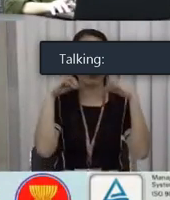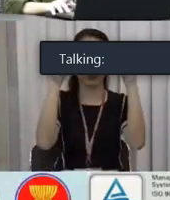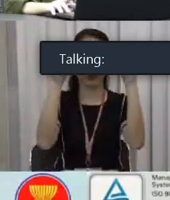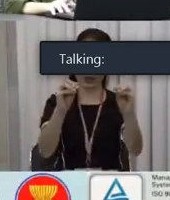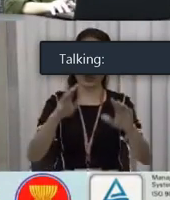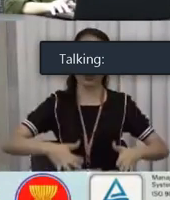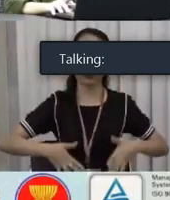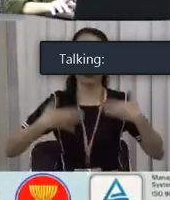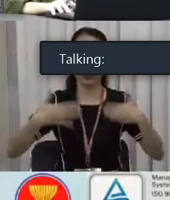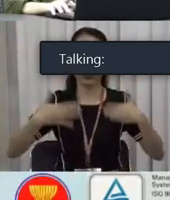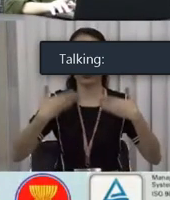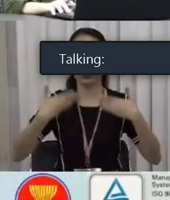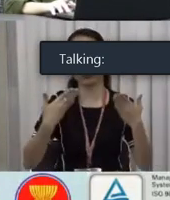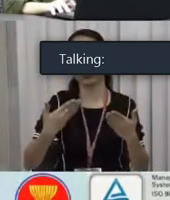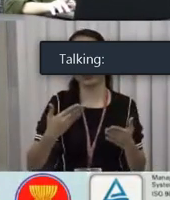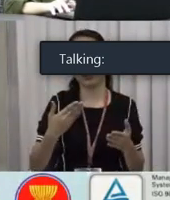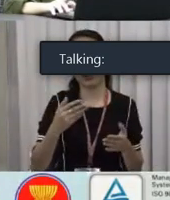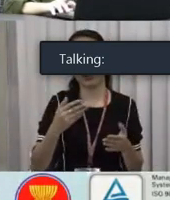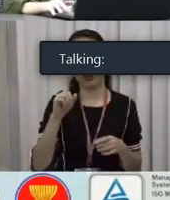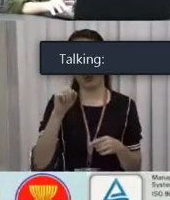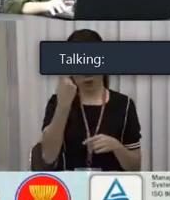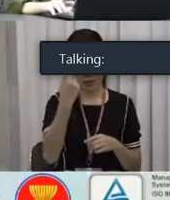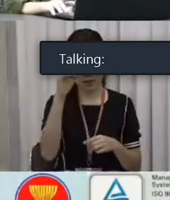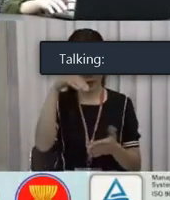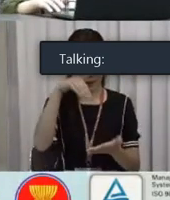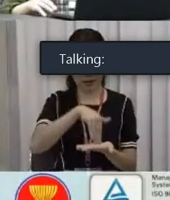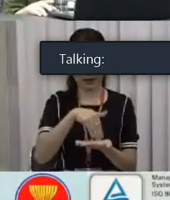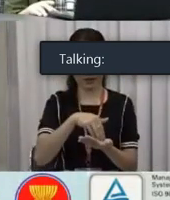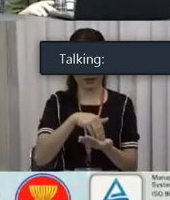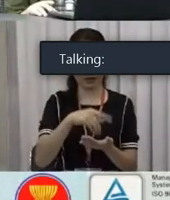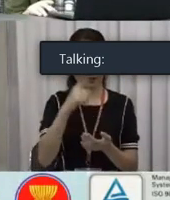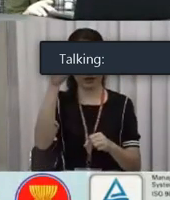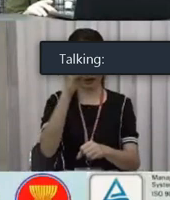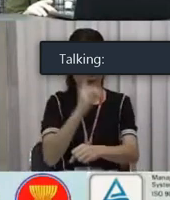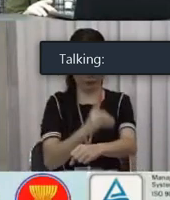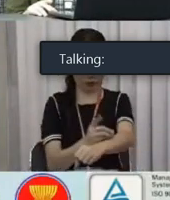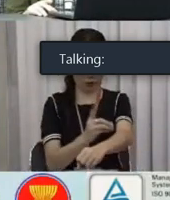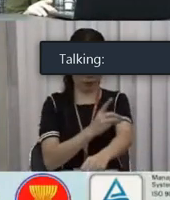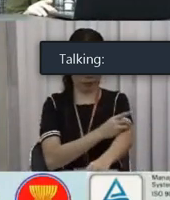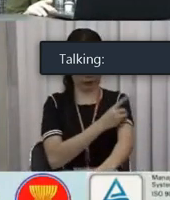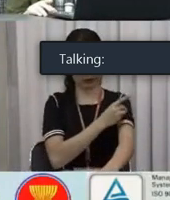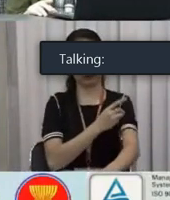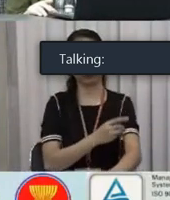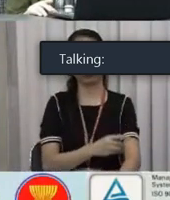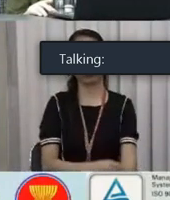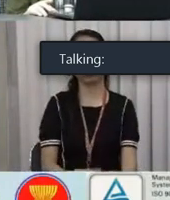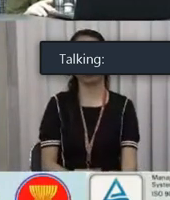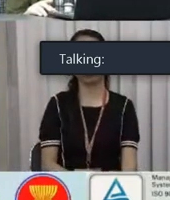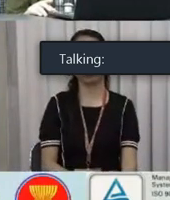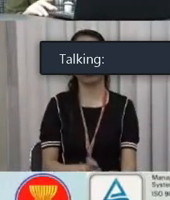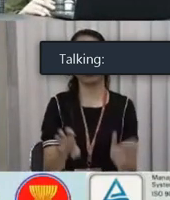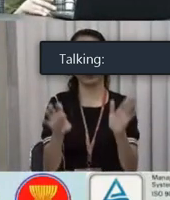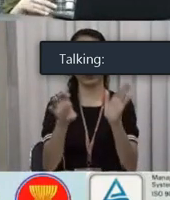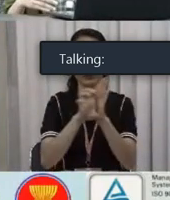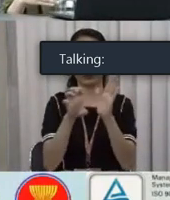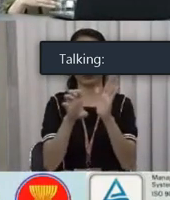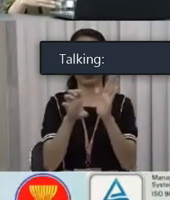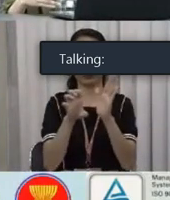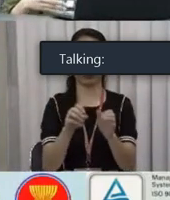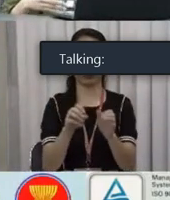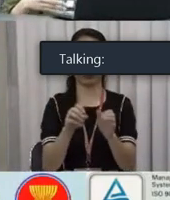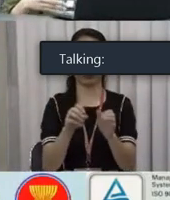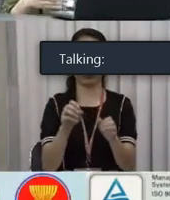of putting the youth once again at the center of development. So for example, ganahan mo mo venture